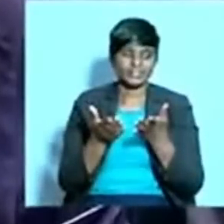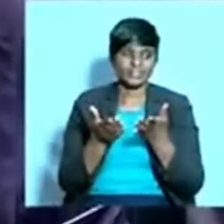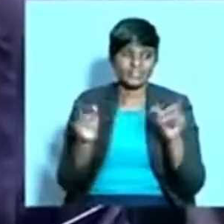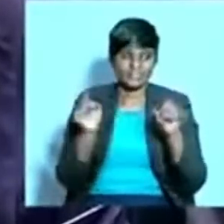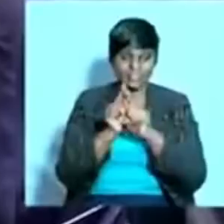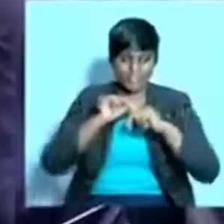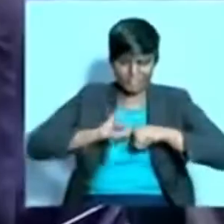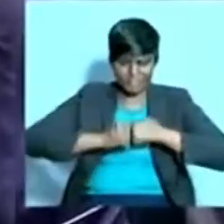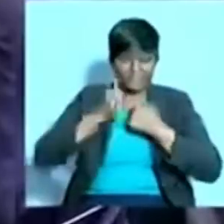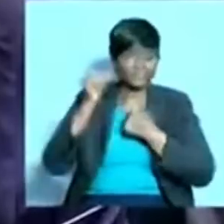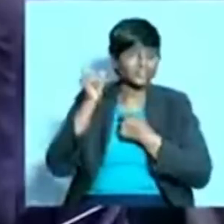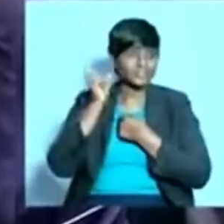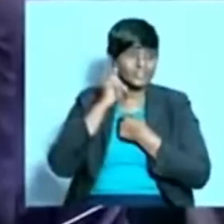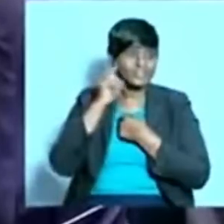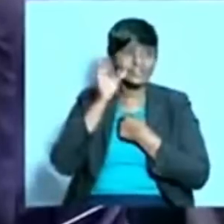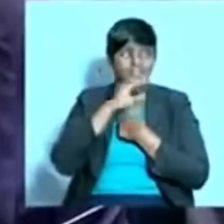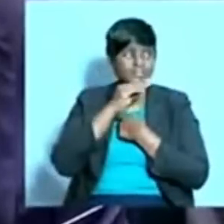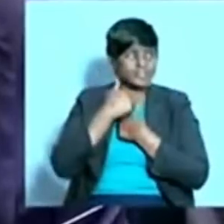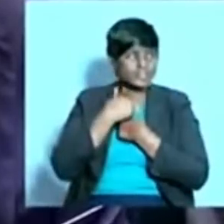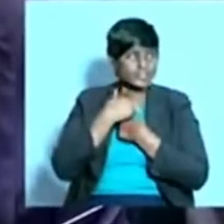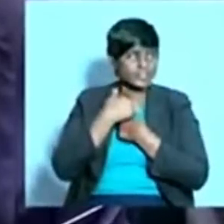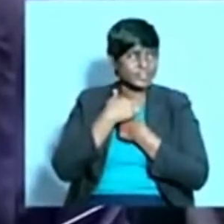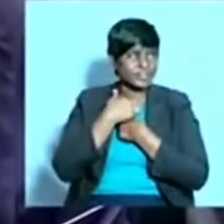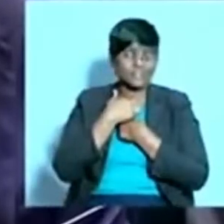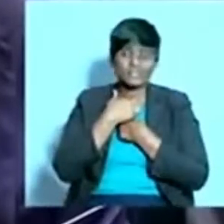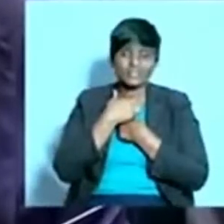and we heard